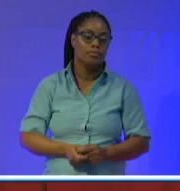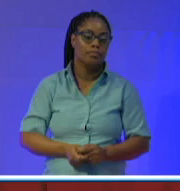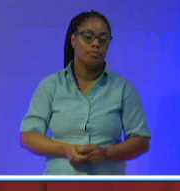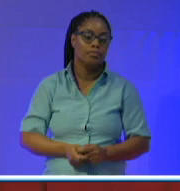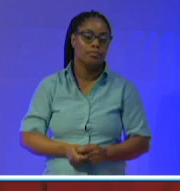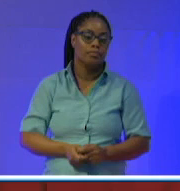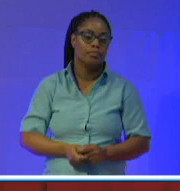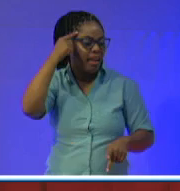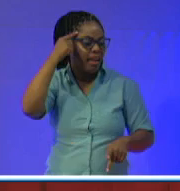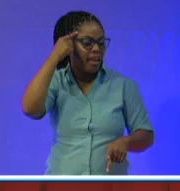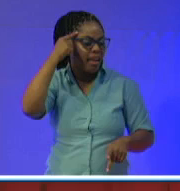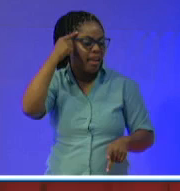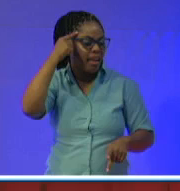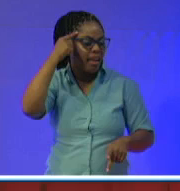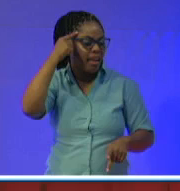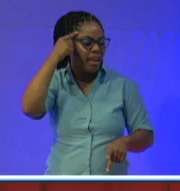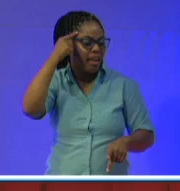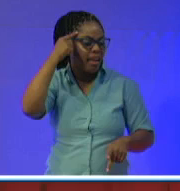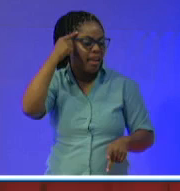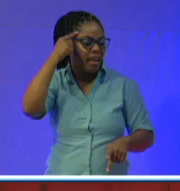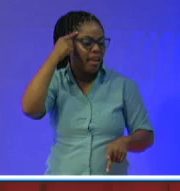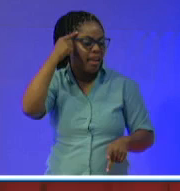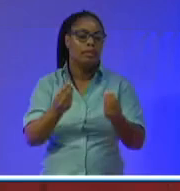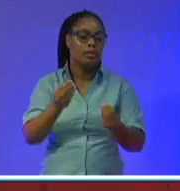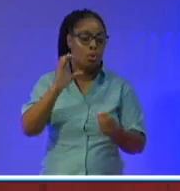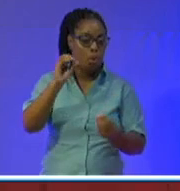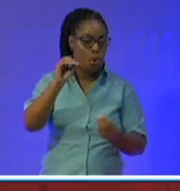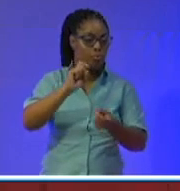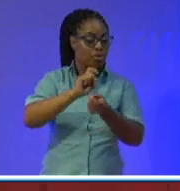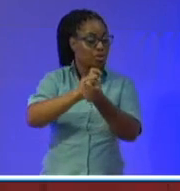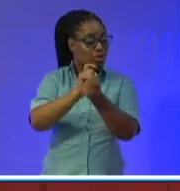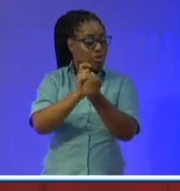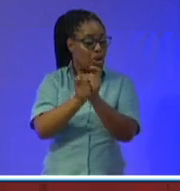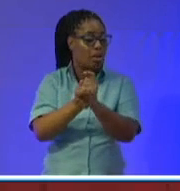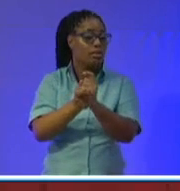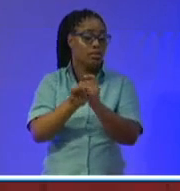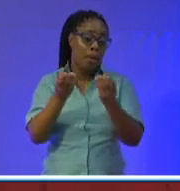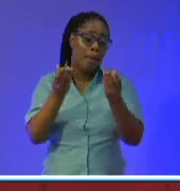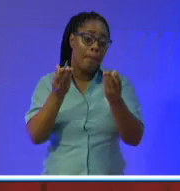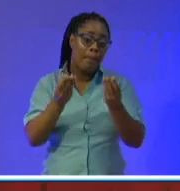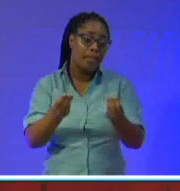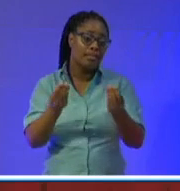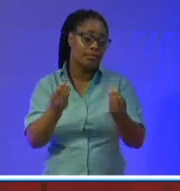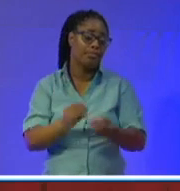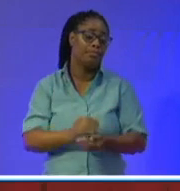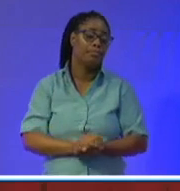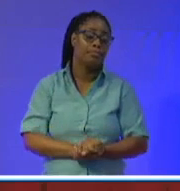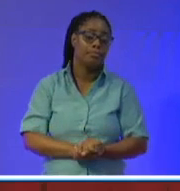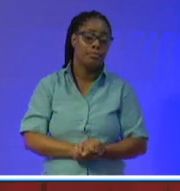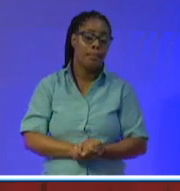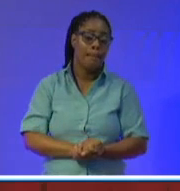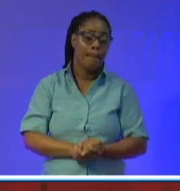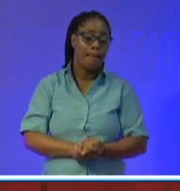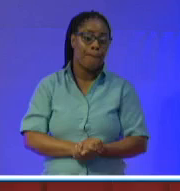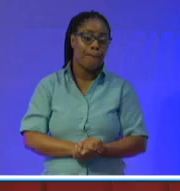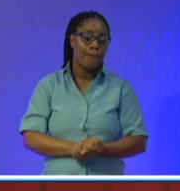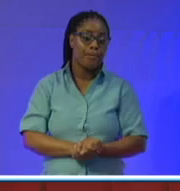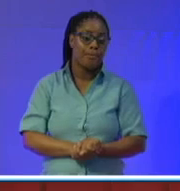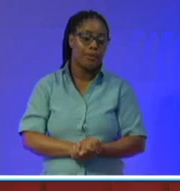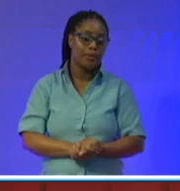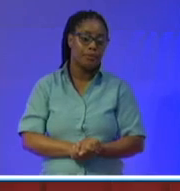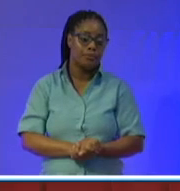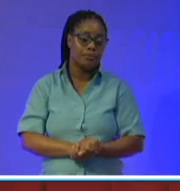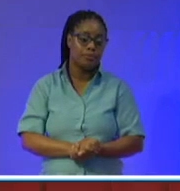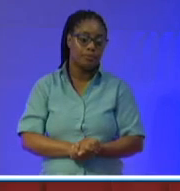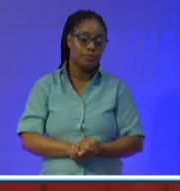the, you know, the virus and the pandemic, and she said that Delta was the strongest variant that we had today, which is dominant here. And